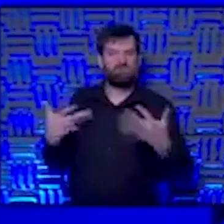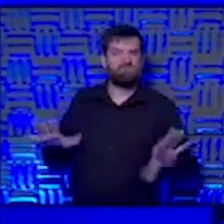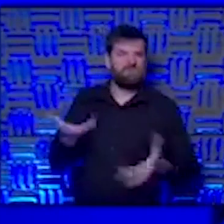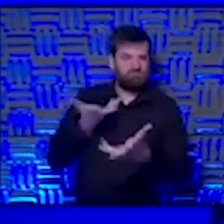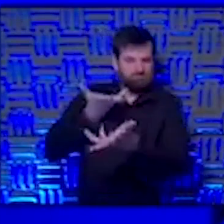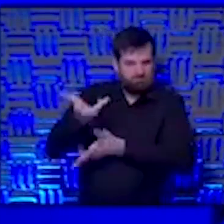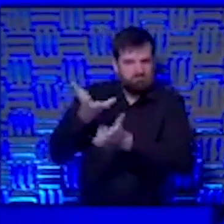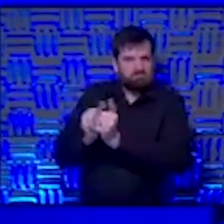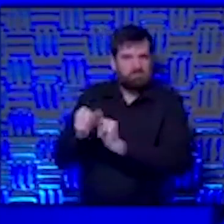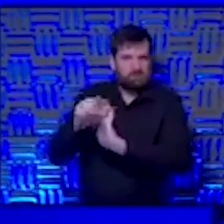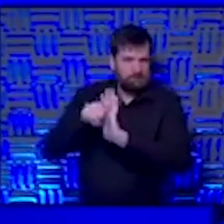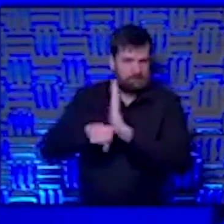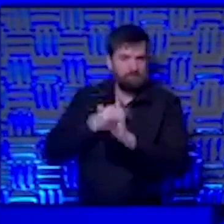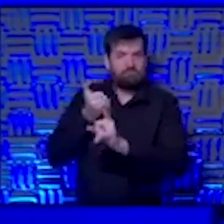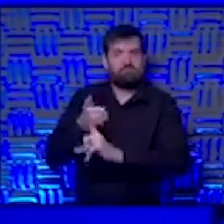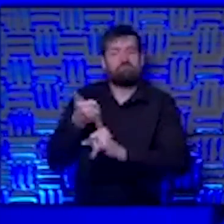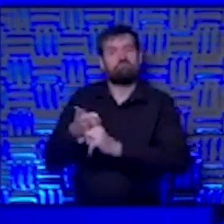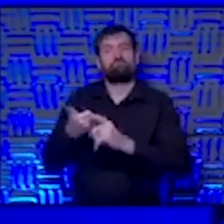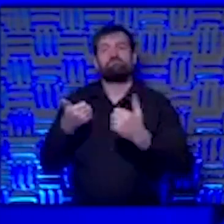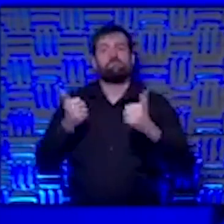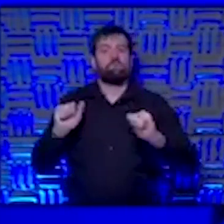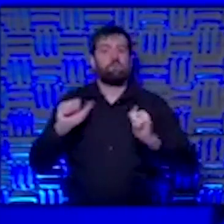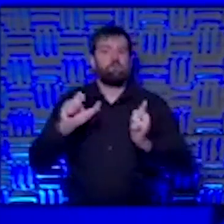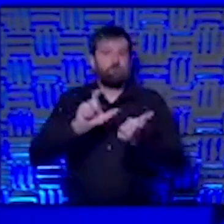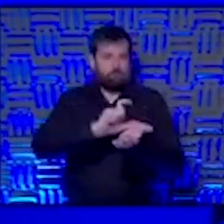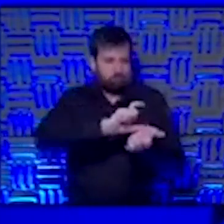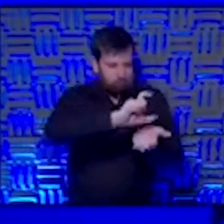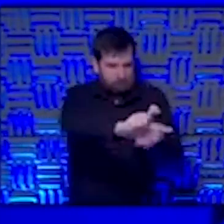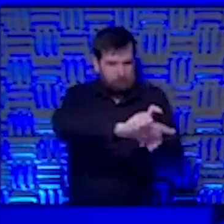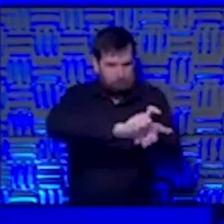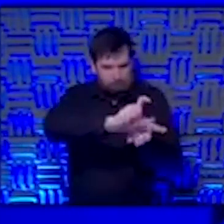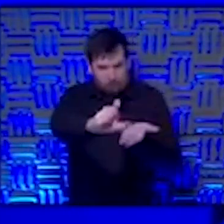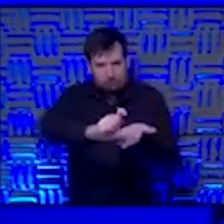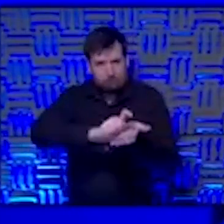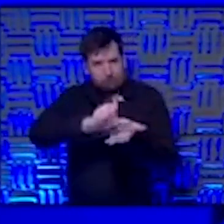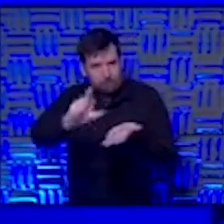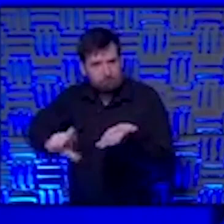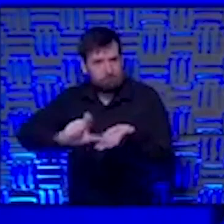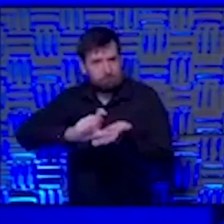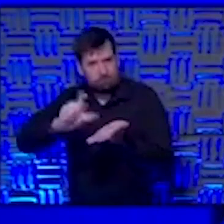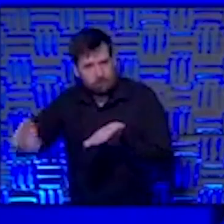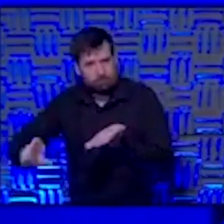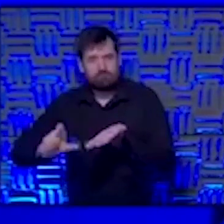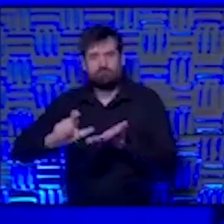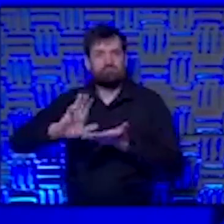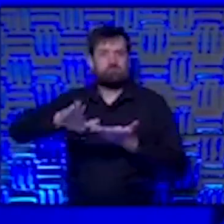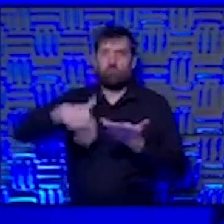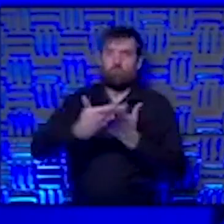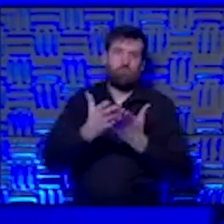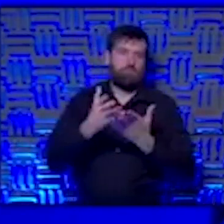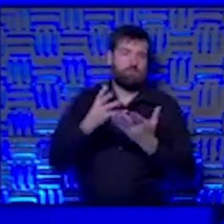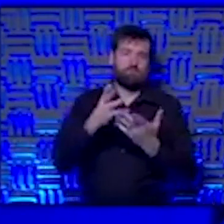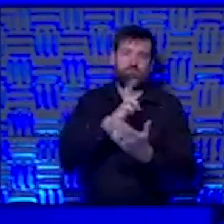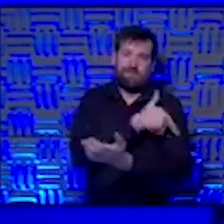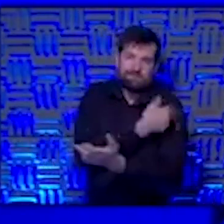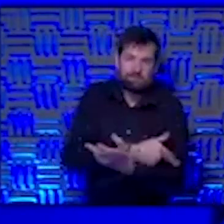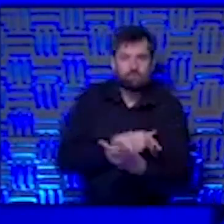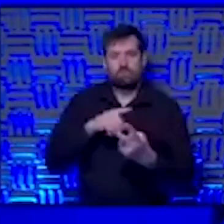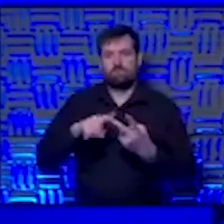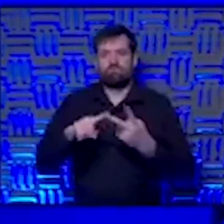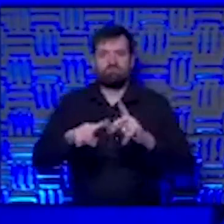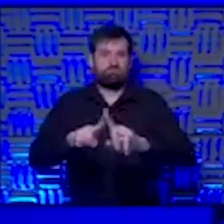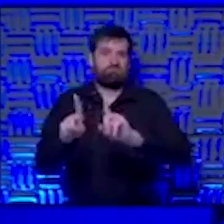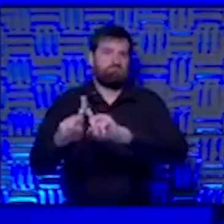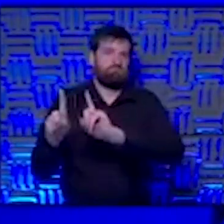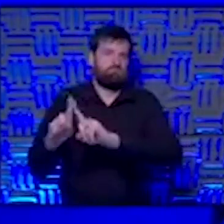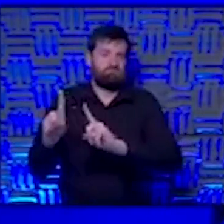meetings with them. They are really trying to allocate it to all the health systems, the hospitals, the places in